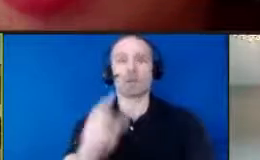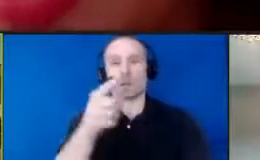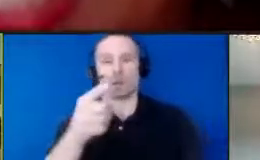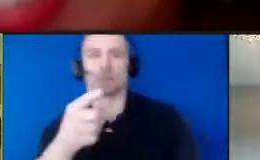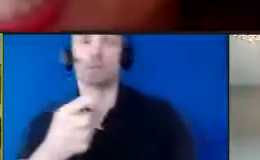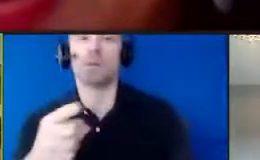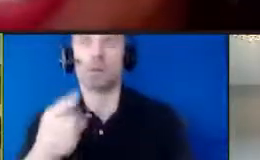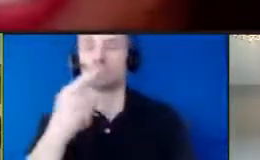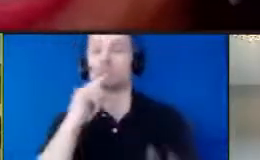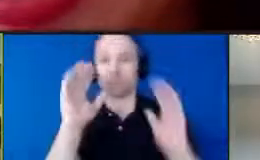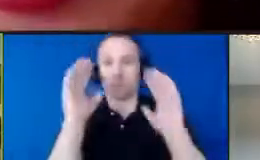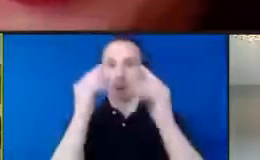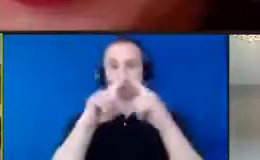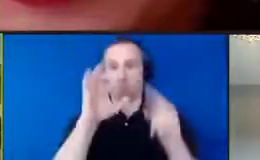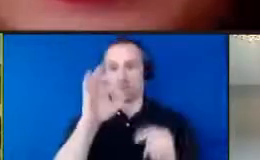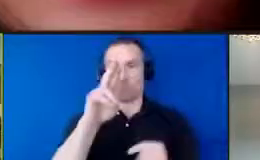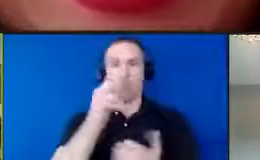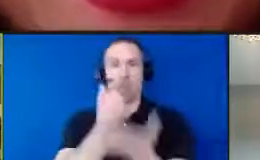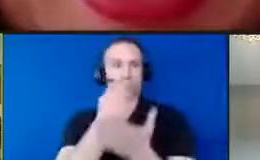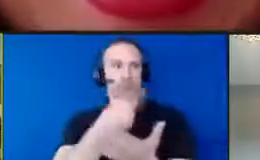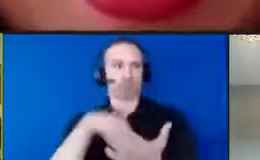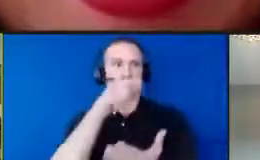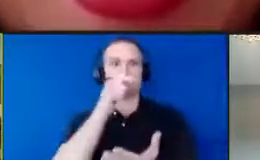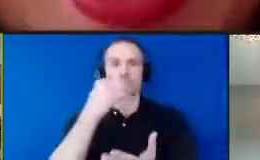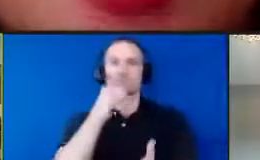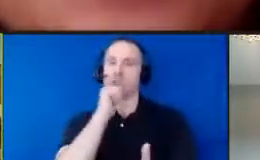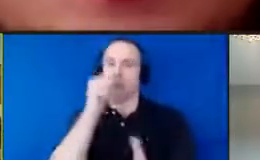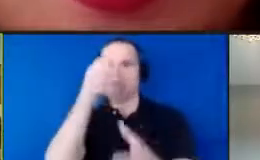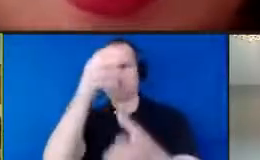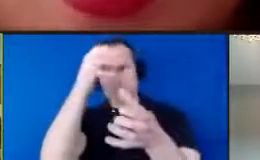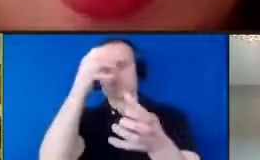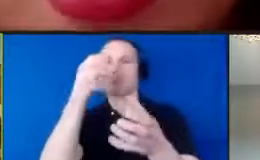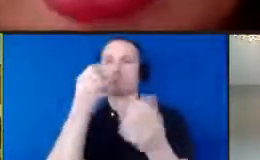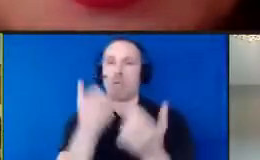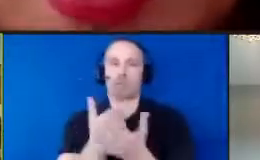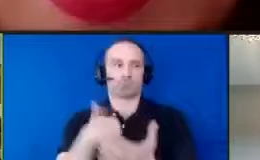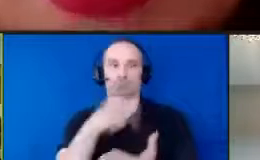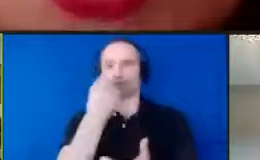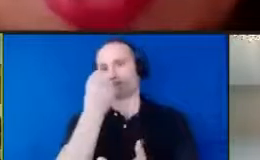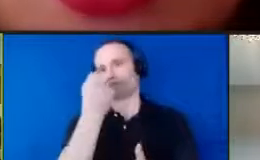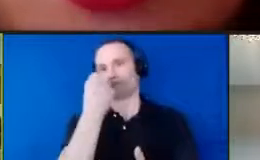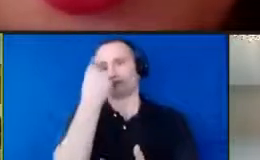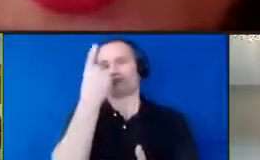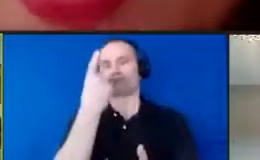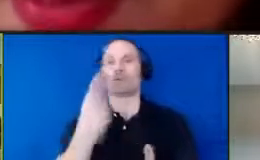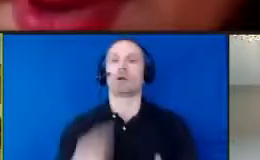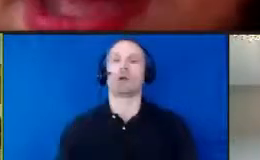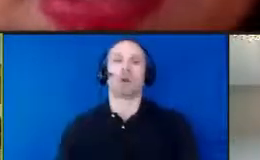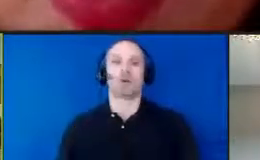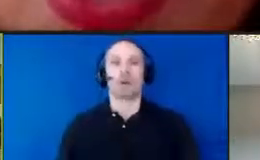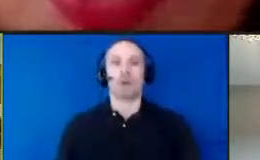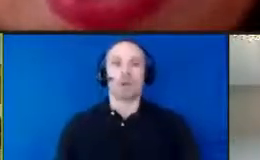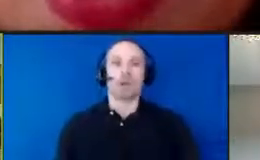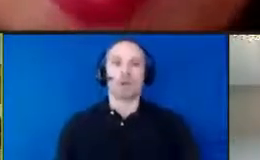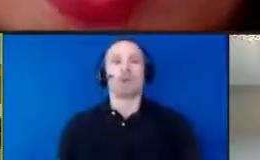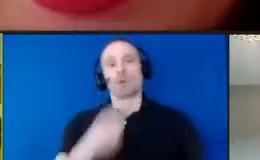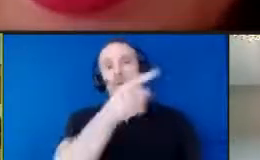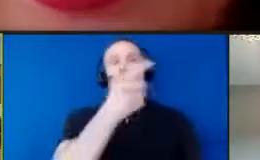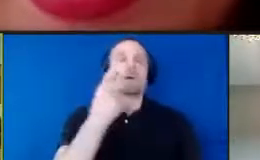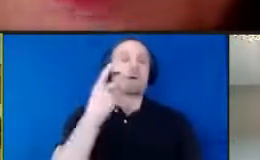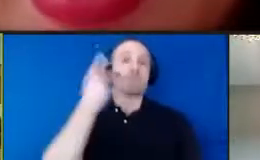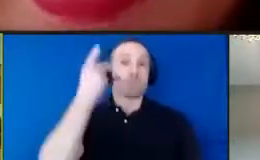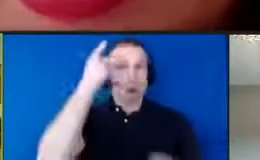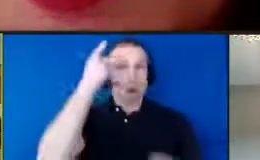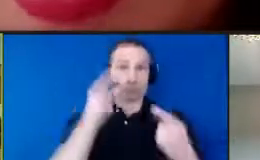are not infectious disease specialists to understand this kind of thing. As parents struggle with the impossible choices